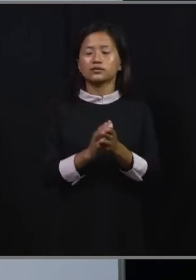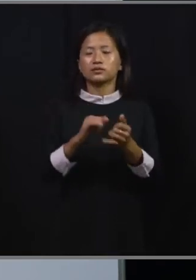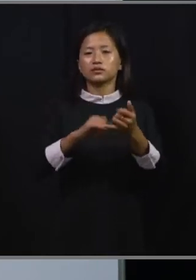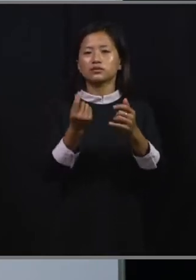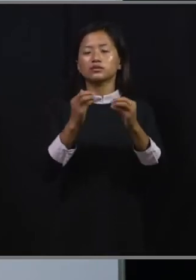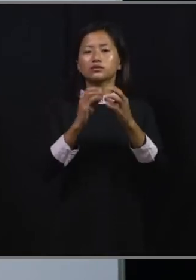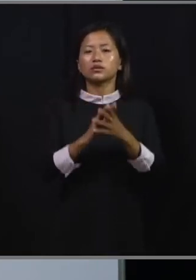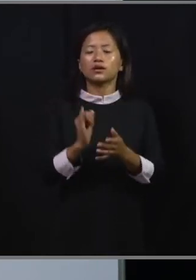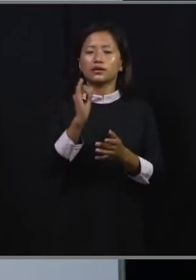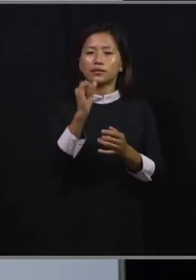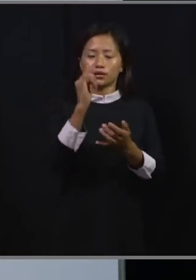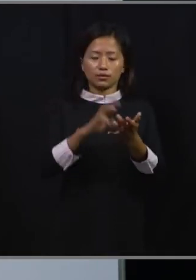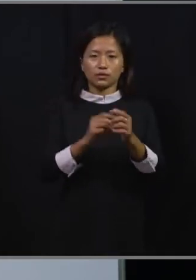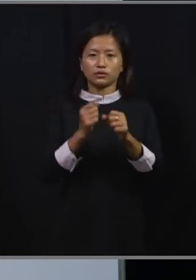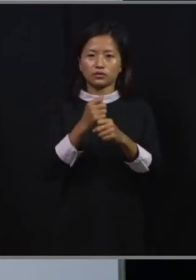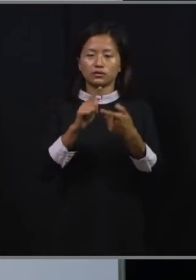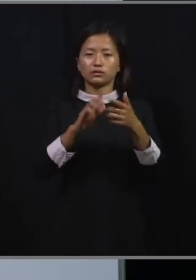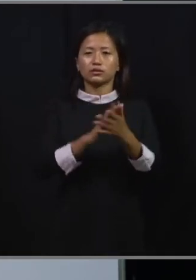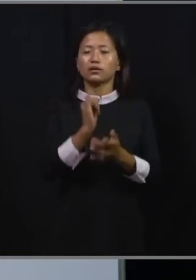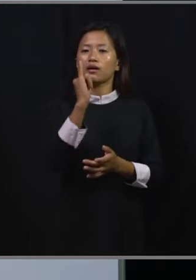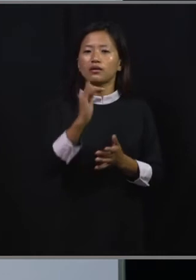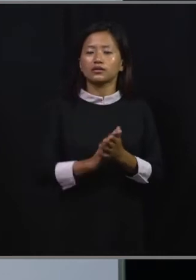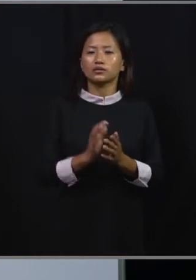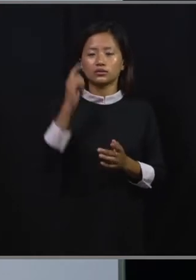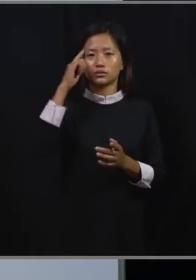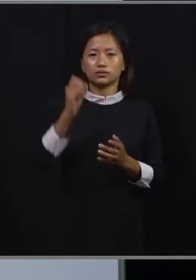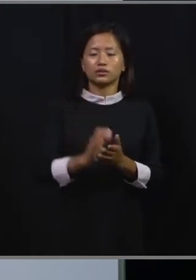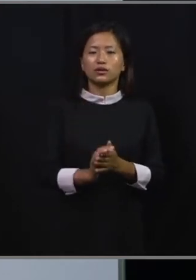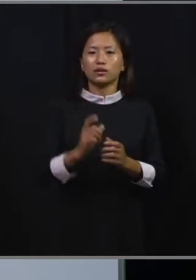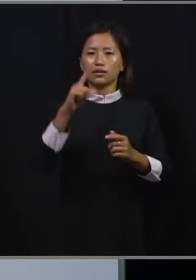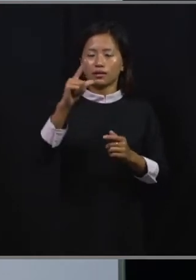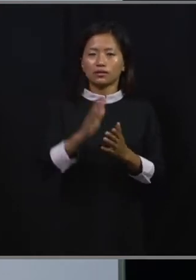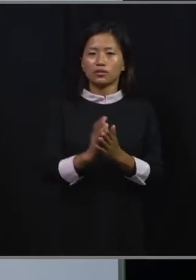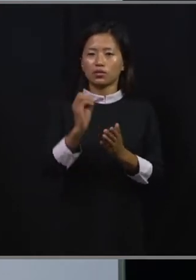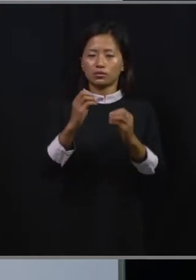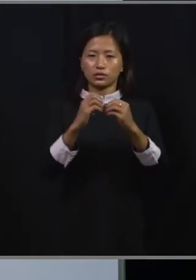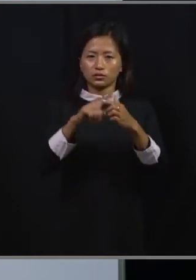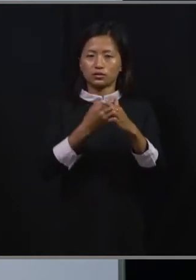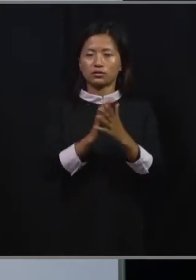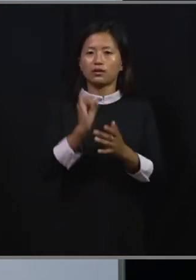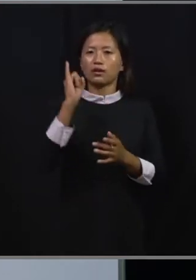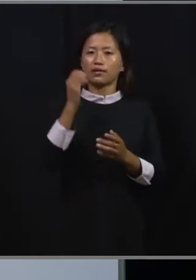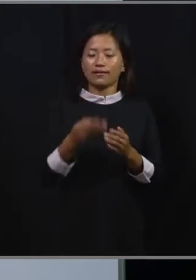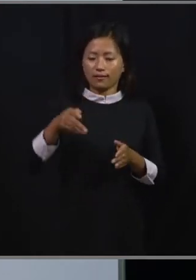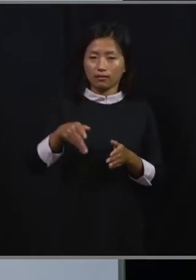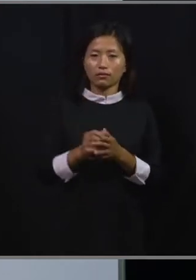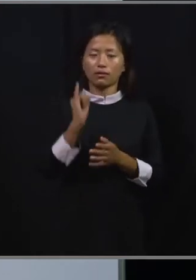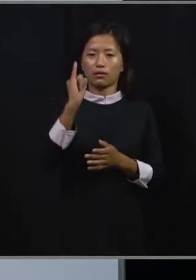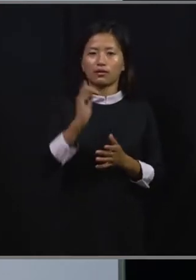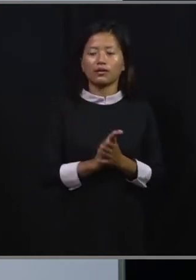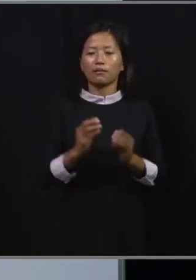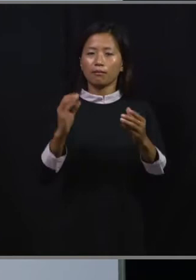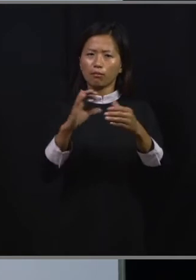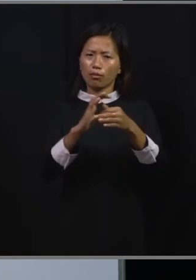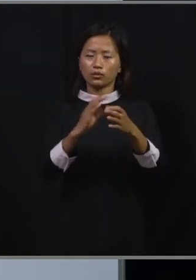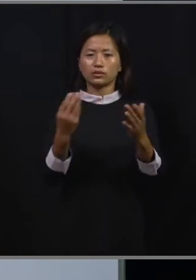the image at eye, okay, to the angle subtended by object at eye, okay, when both